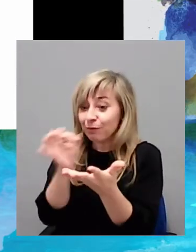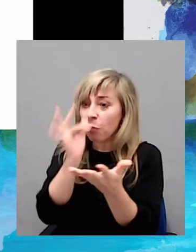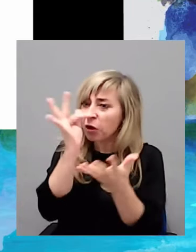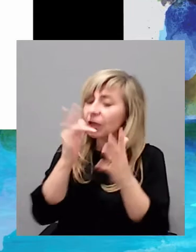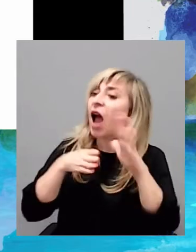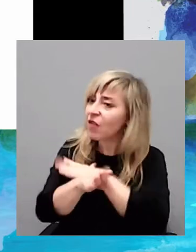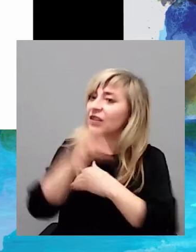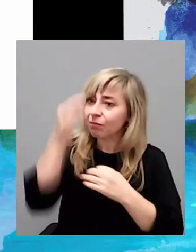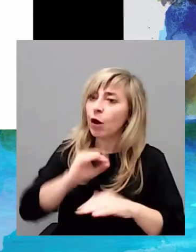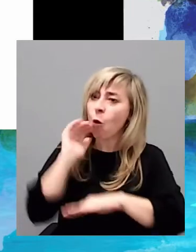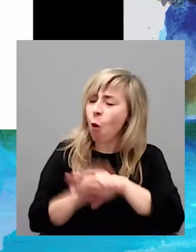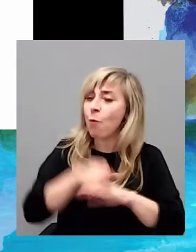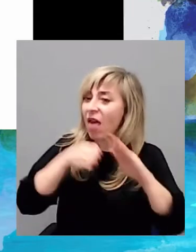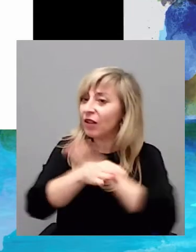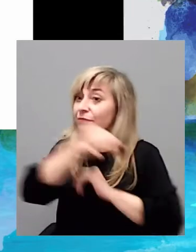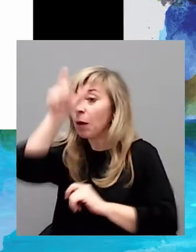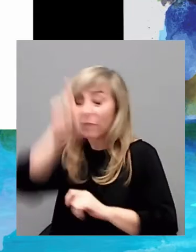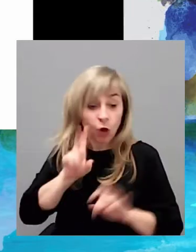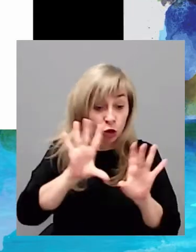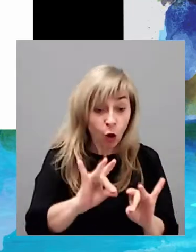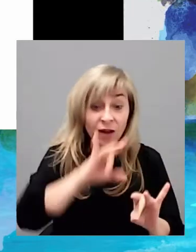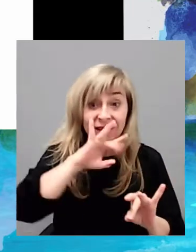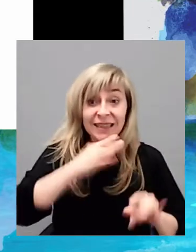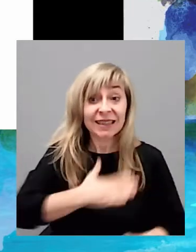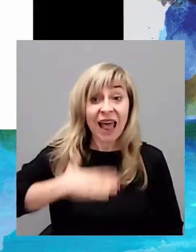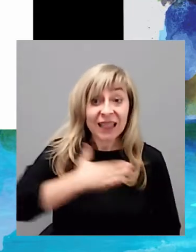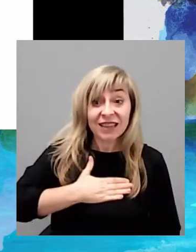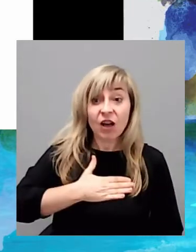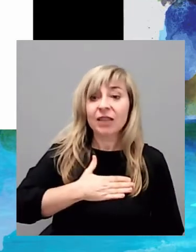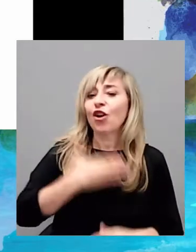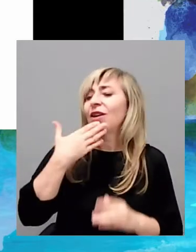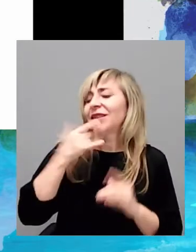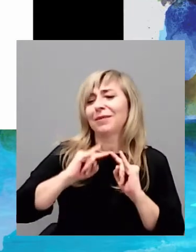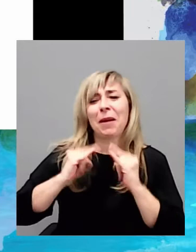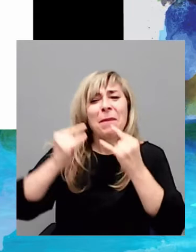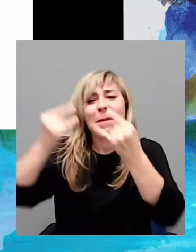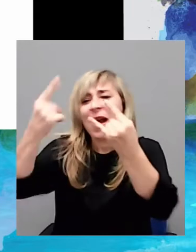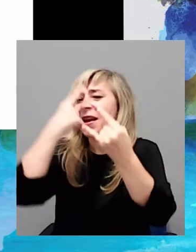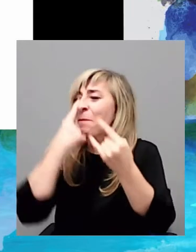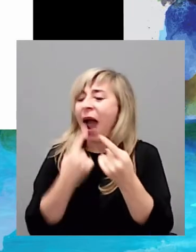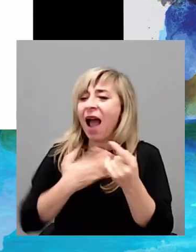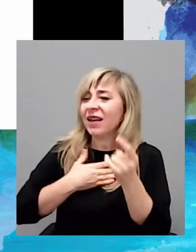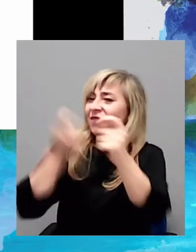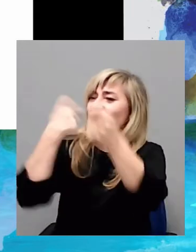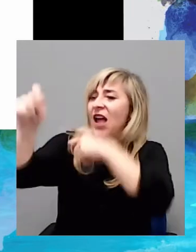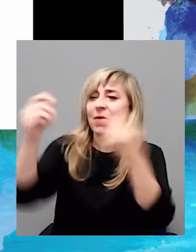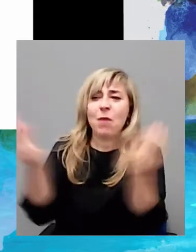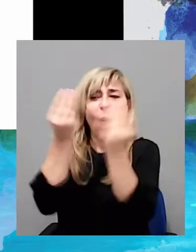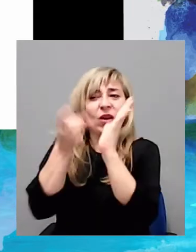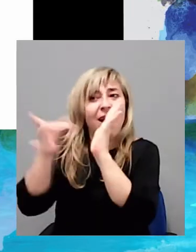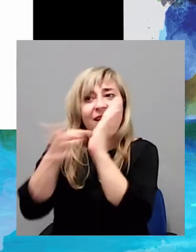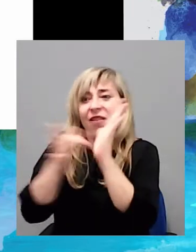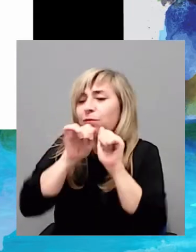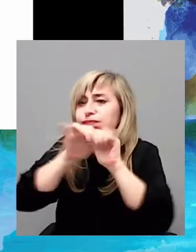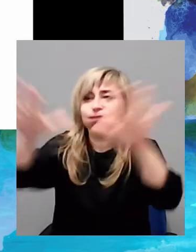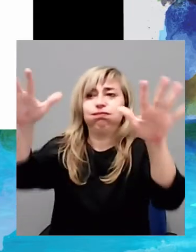course, to be socially responsible strengthening the image of your brand, of our product and